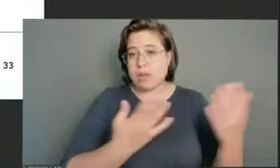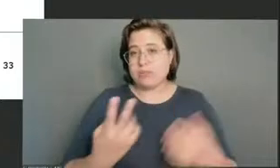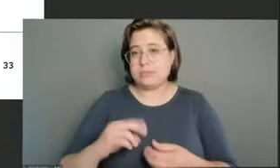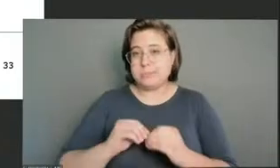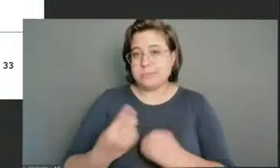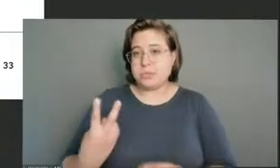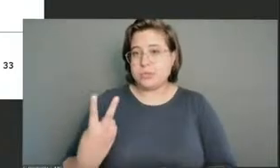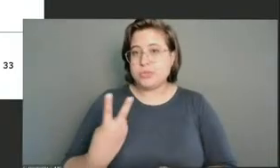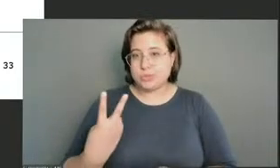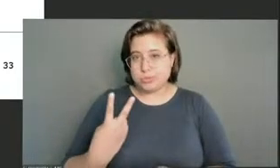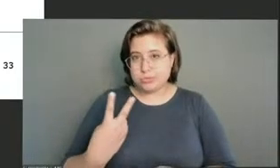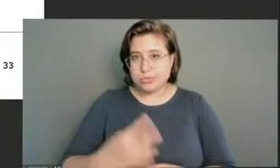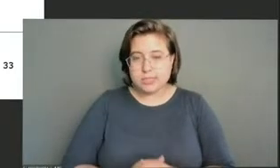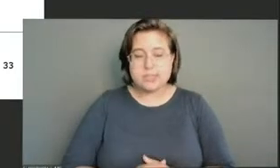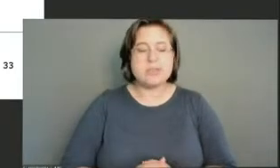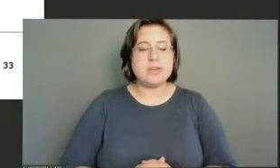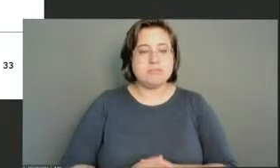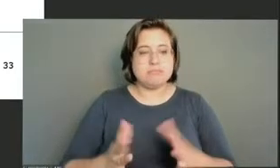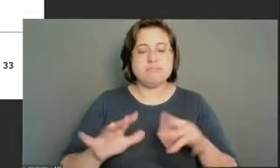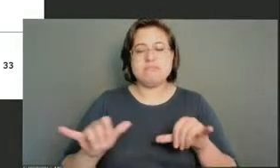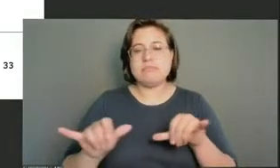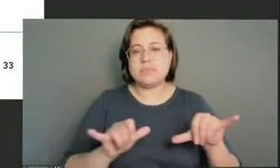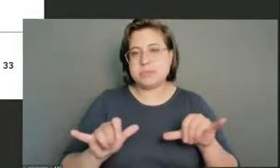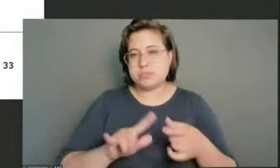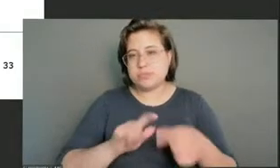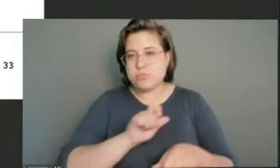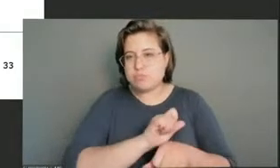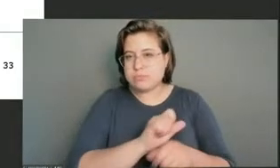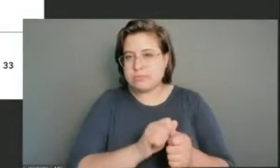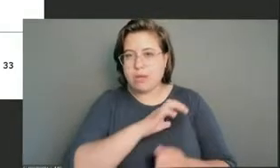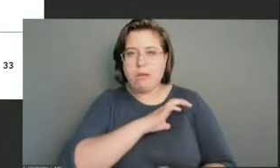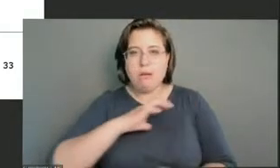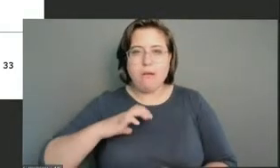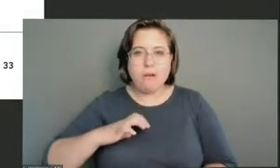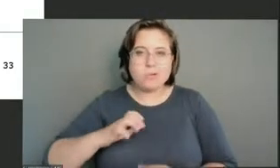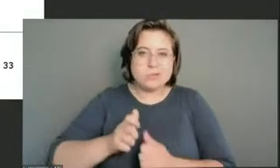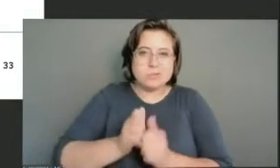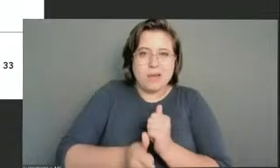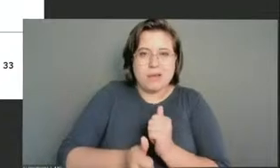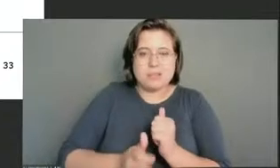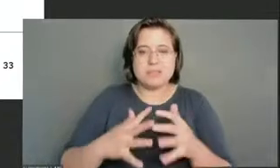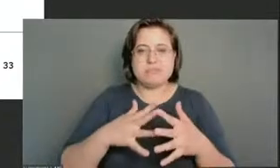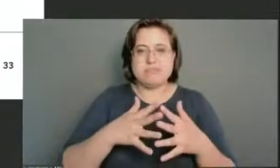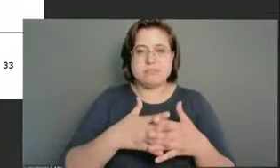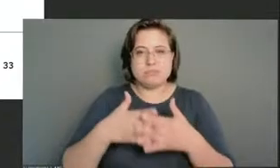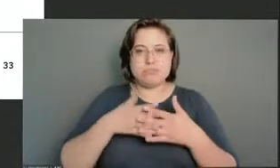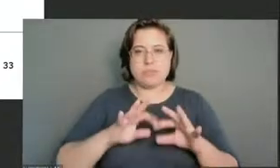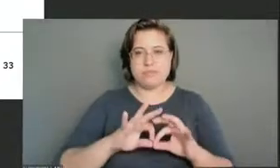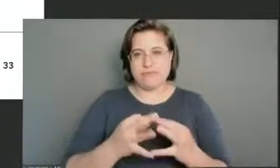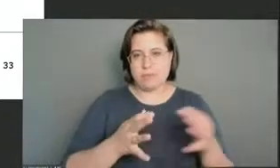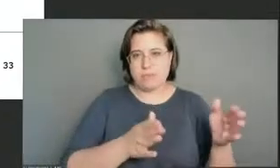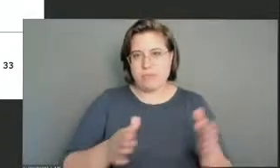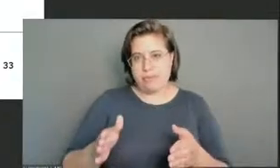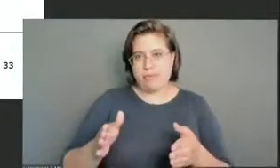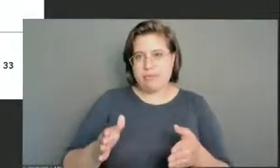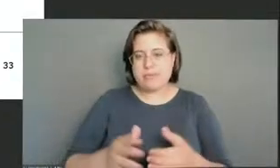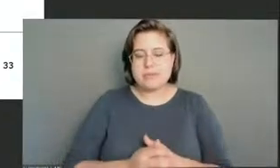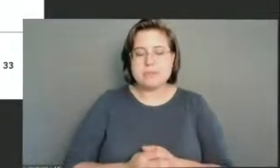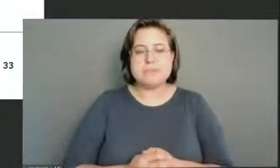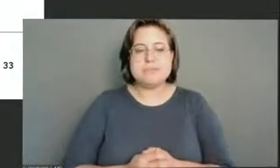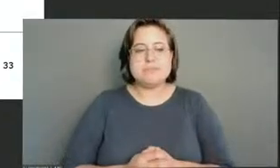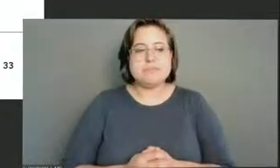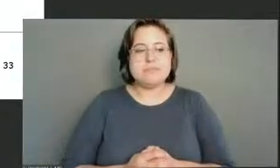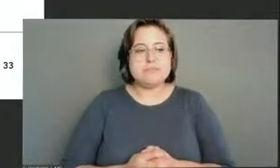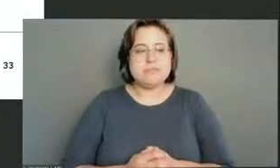similar to the working with Congress to pass the American Families Plan, our recommendation